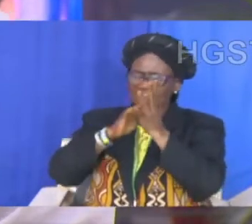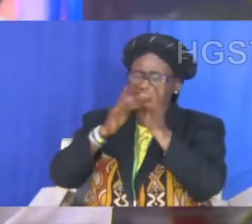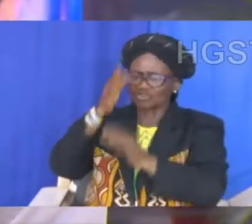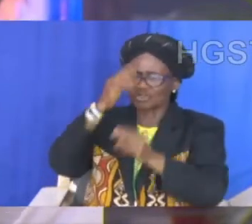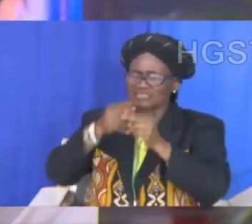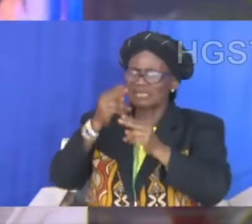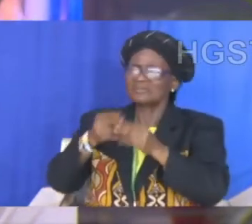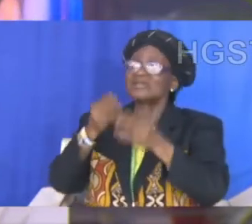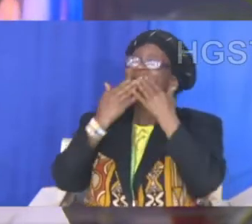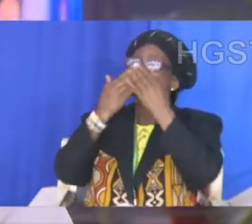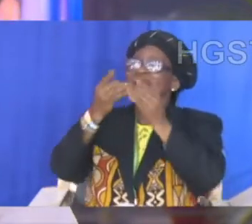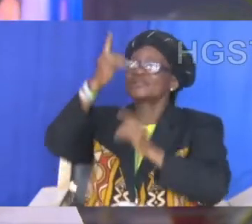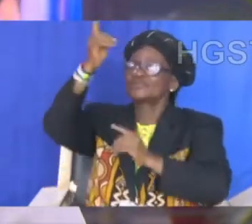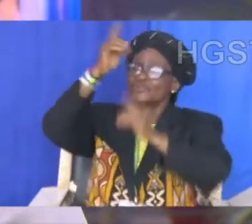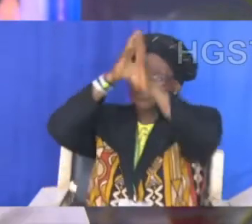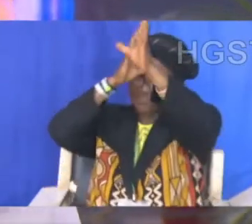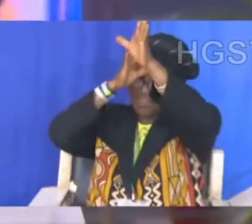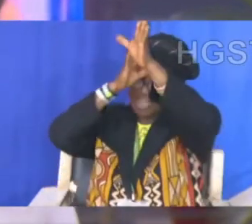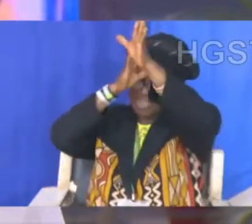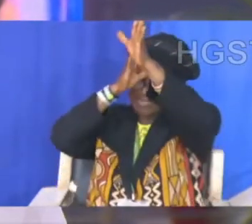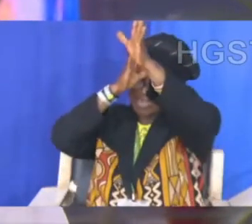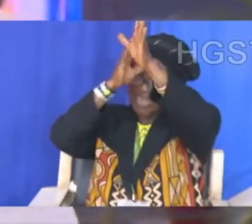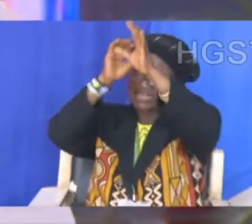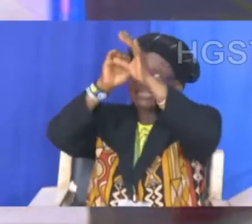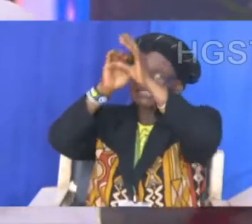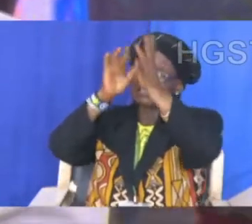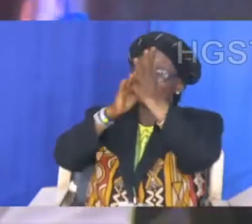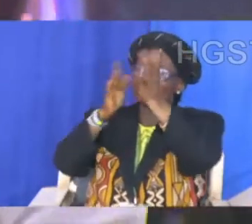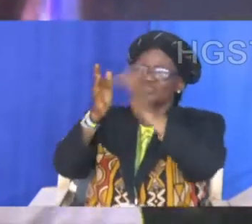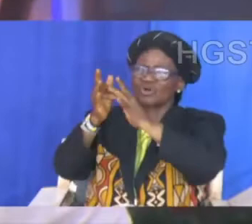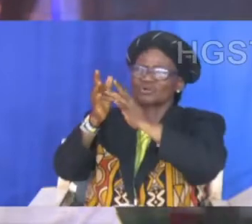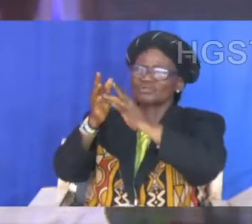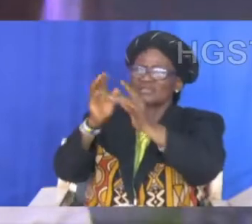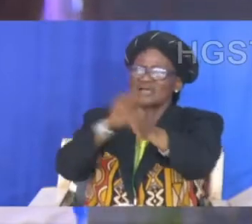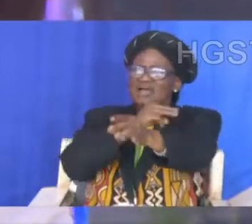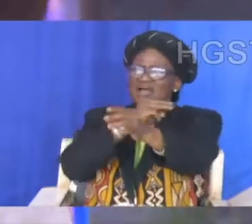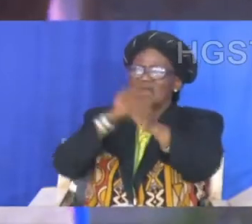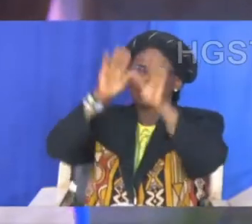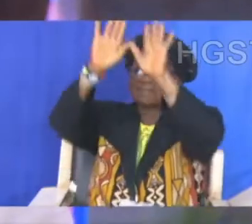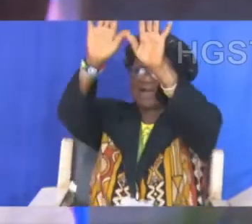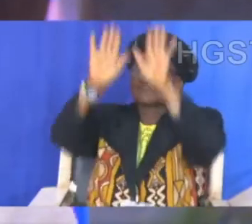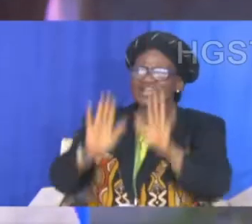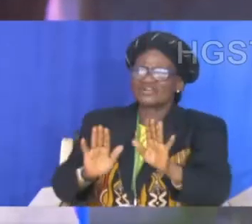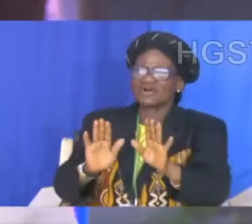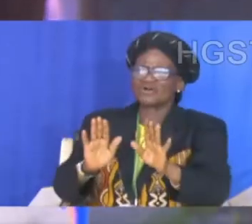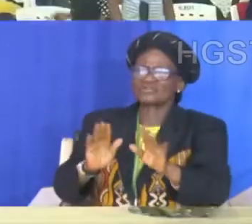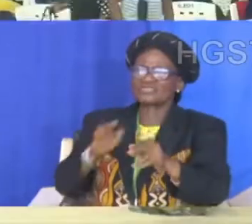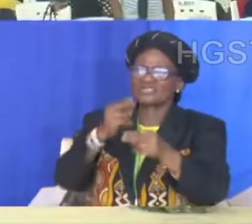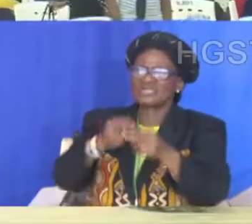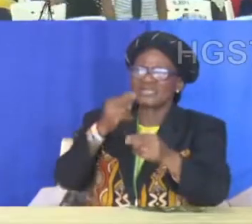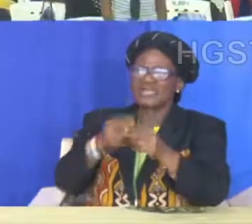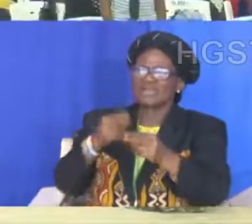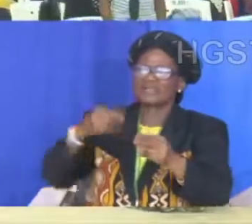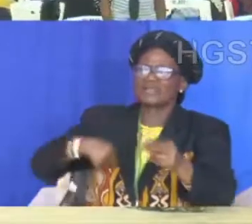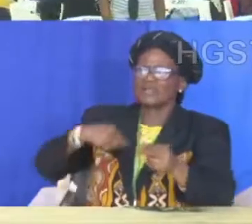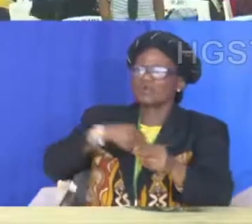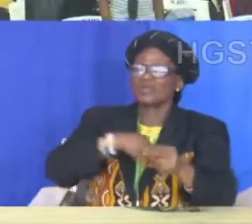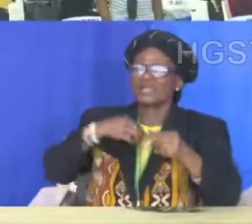Thank you, Father. In Jesus' marvelous name, we have prayed.